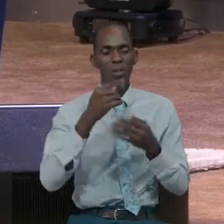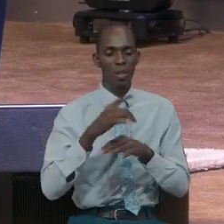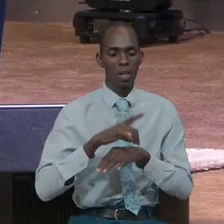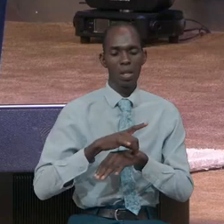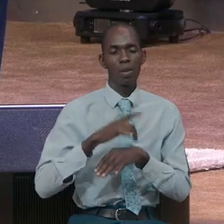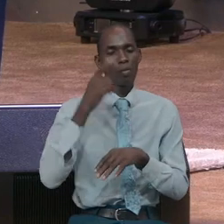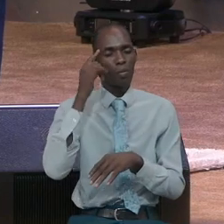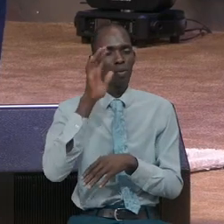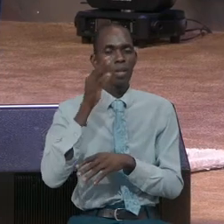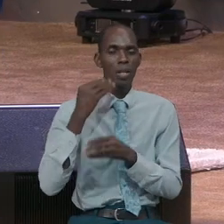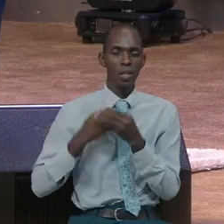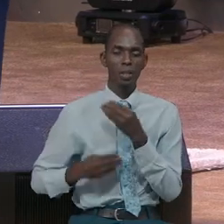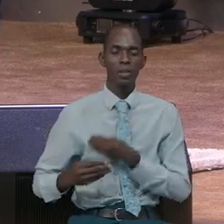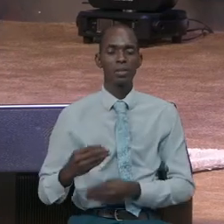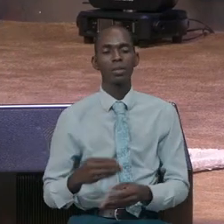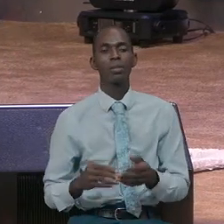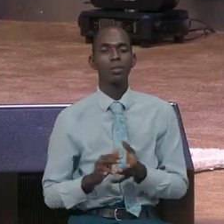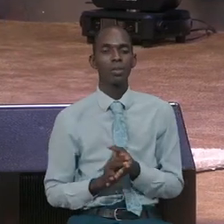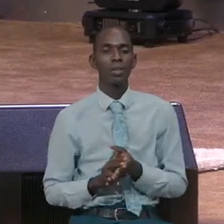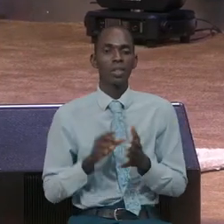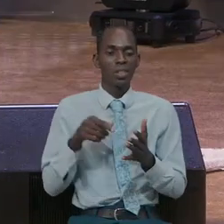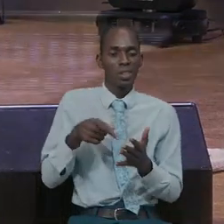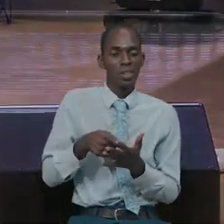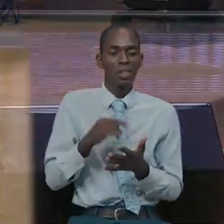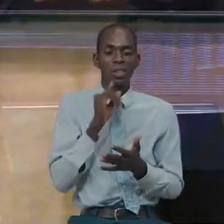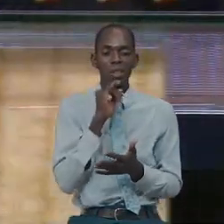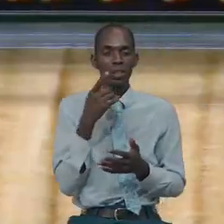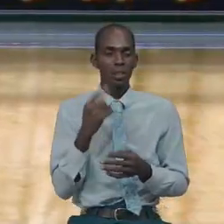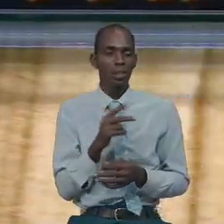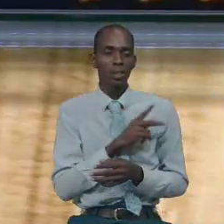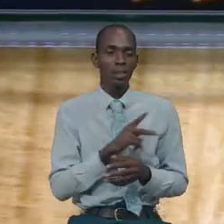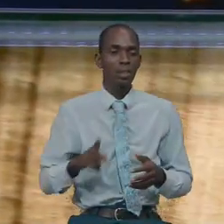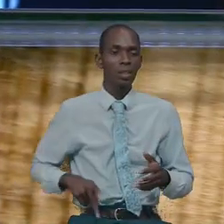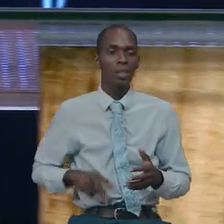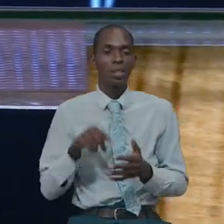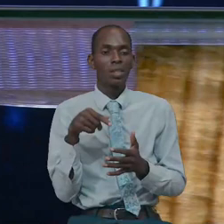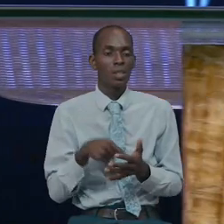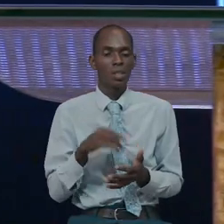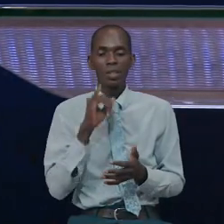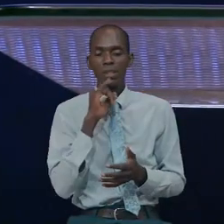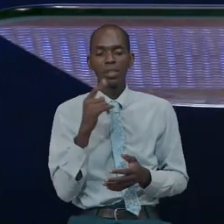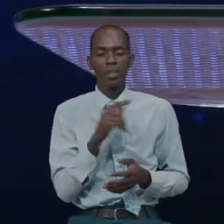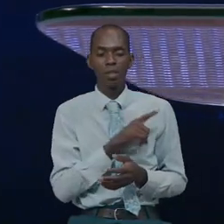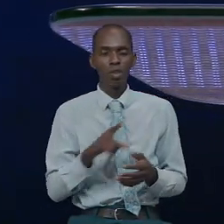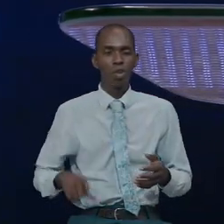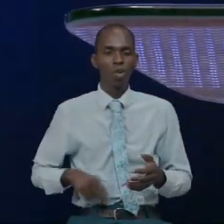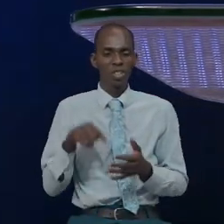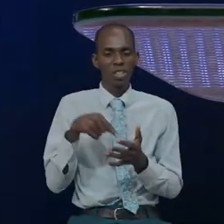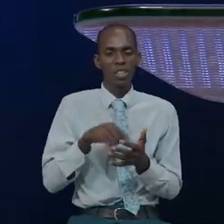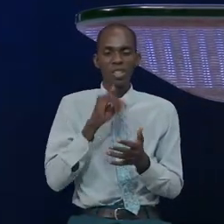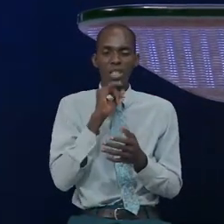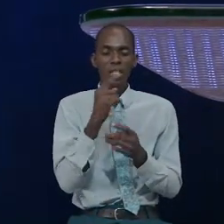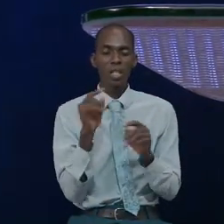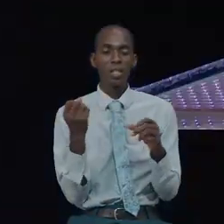for thine inheritance. This is the King, and this is the Lord, this is the